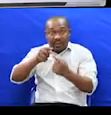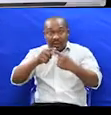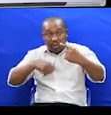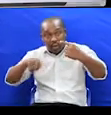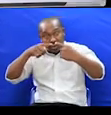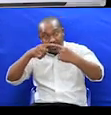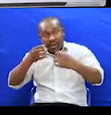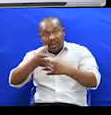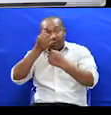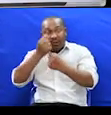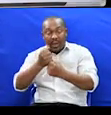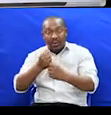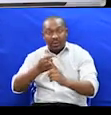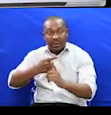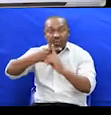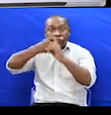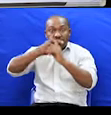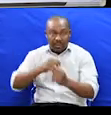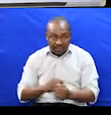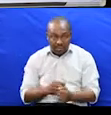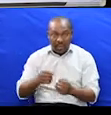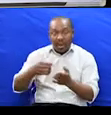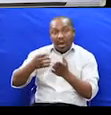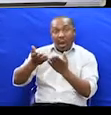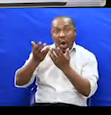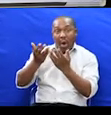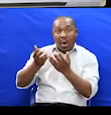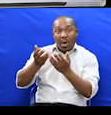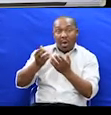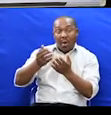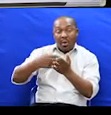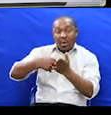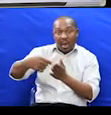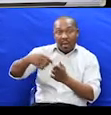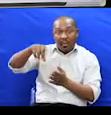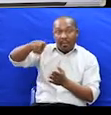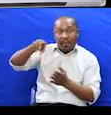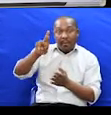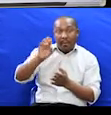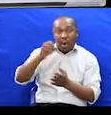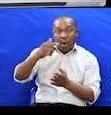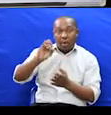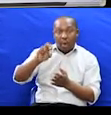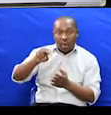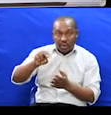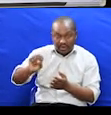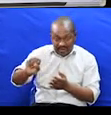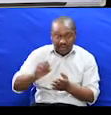found? Where are the electrons found? Electron was, according to this guy